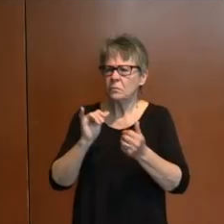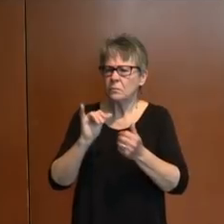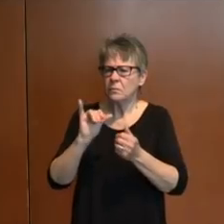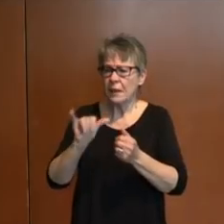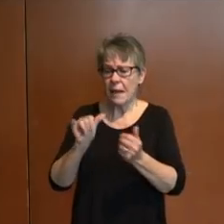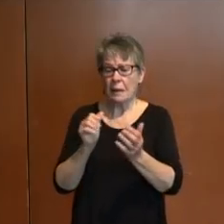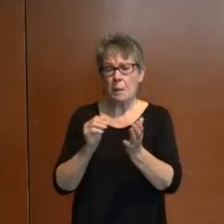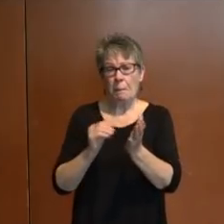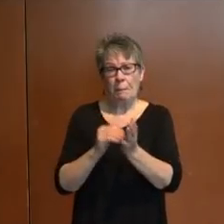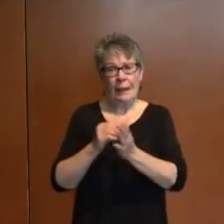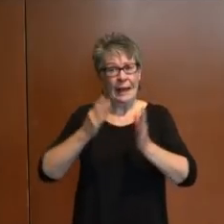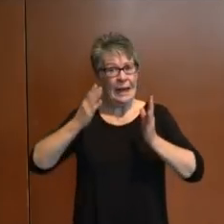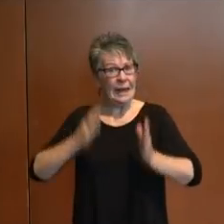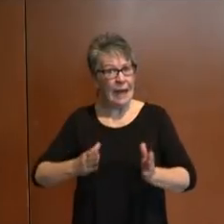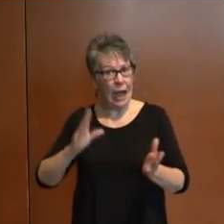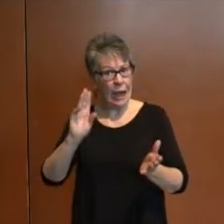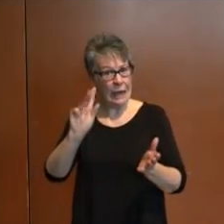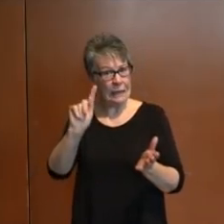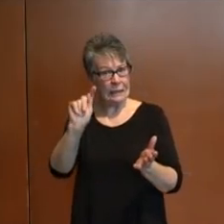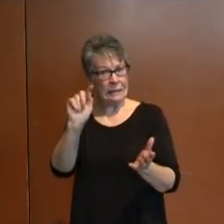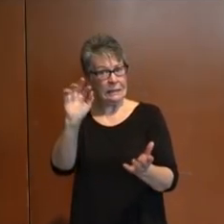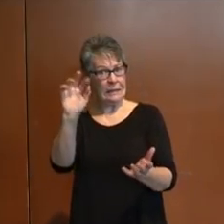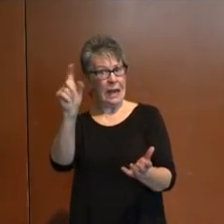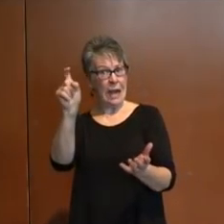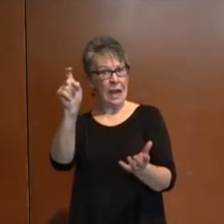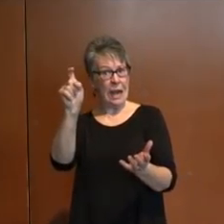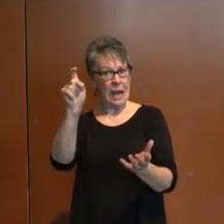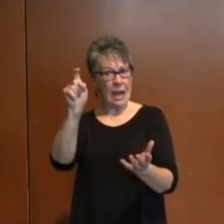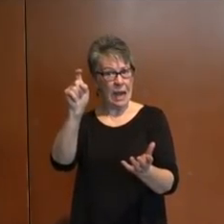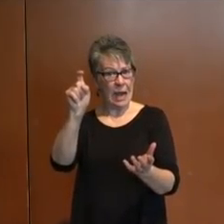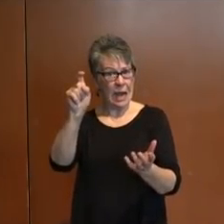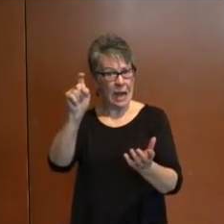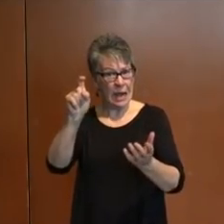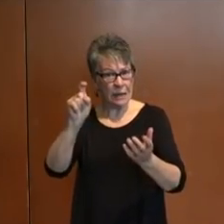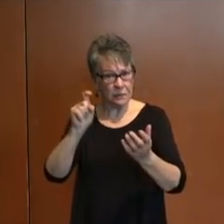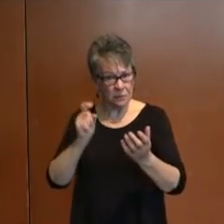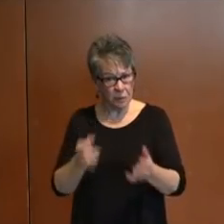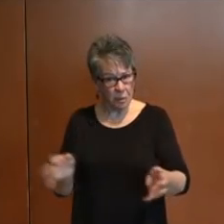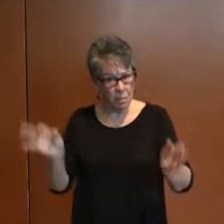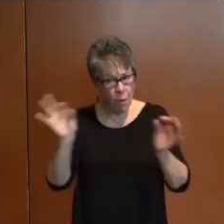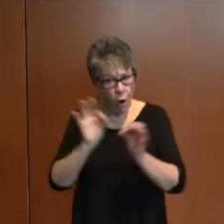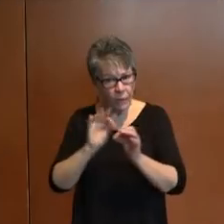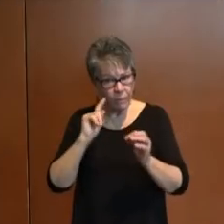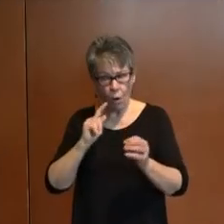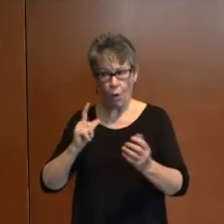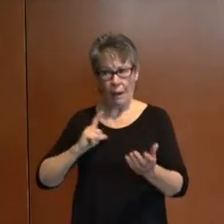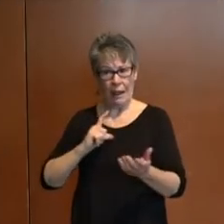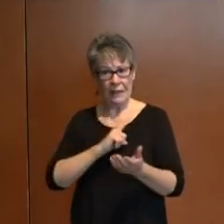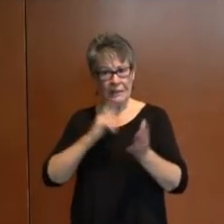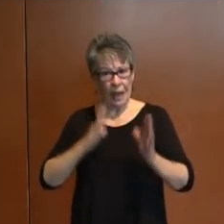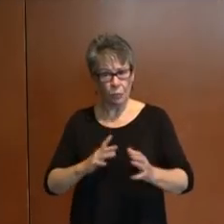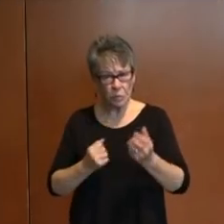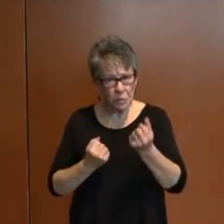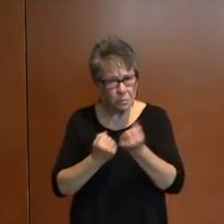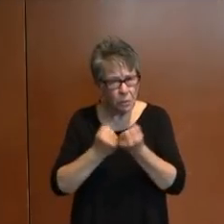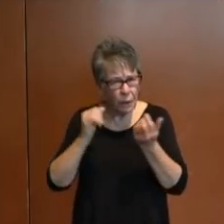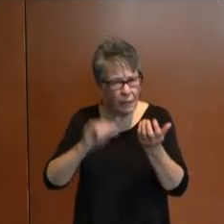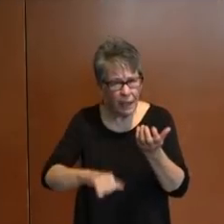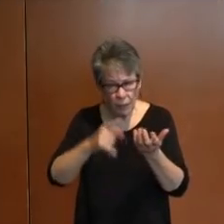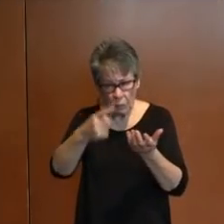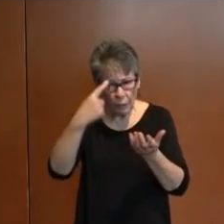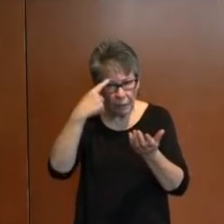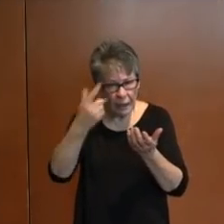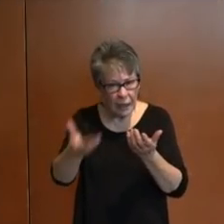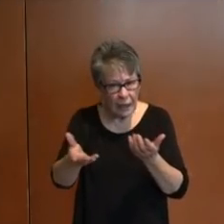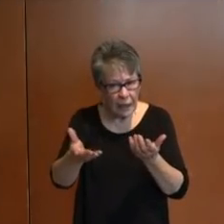the legislature to support it now? And would you seek a higher top-line tax rate than you previously